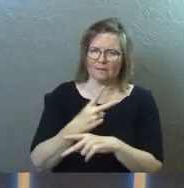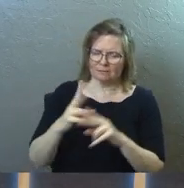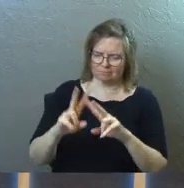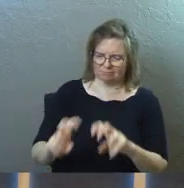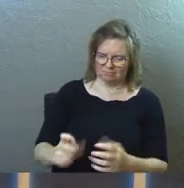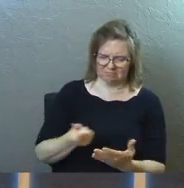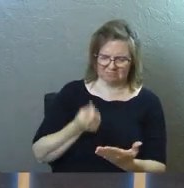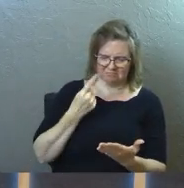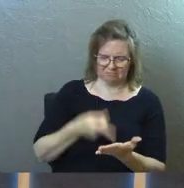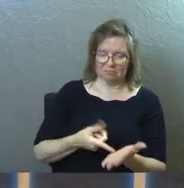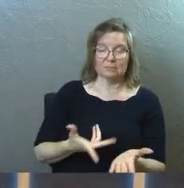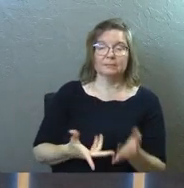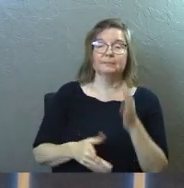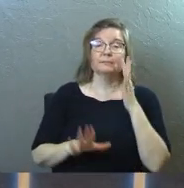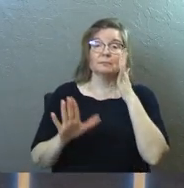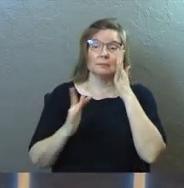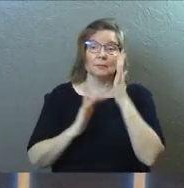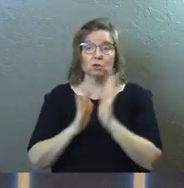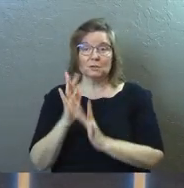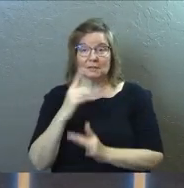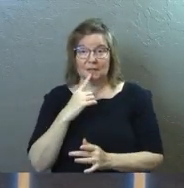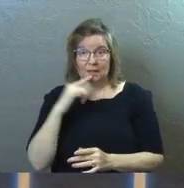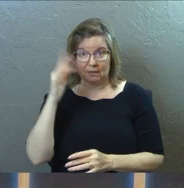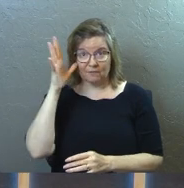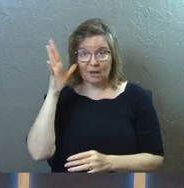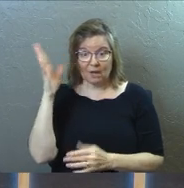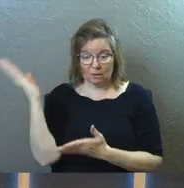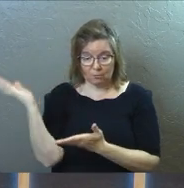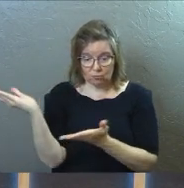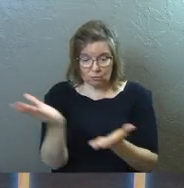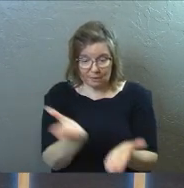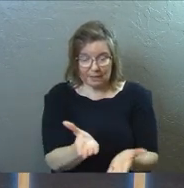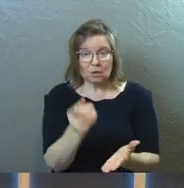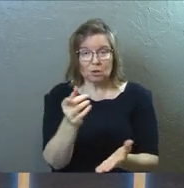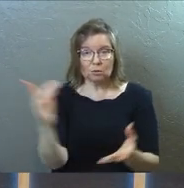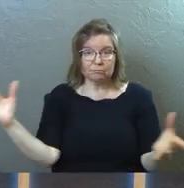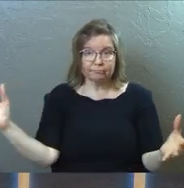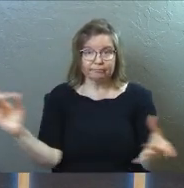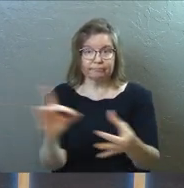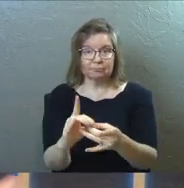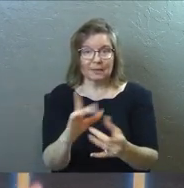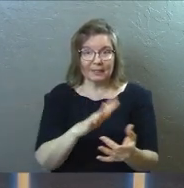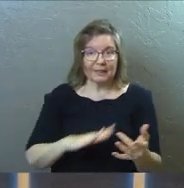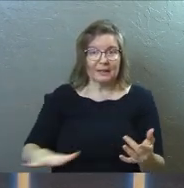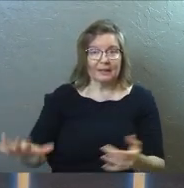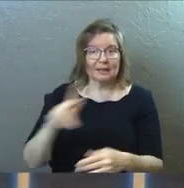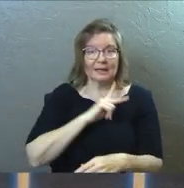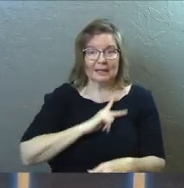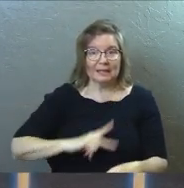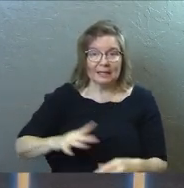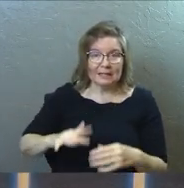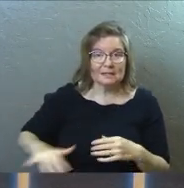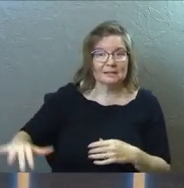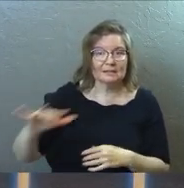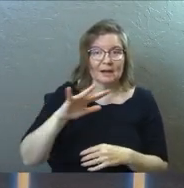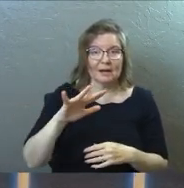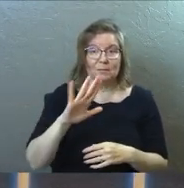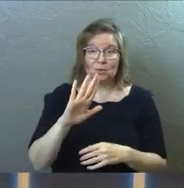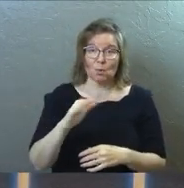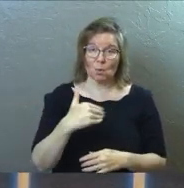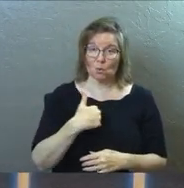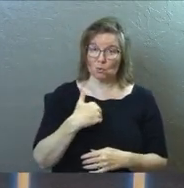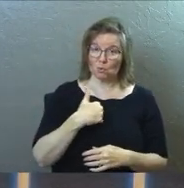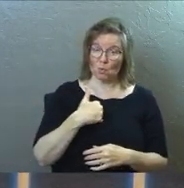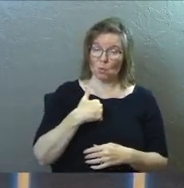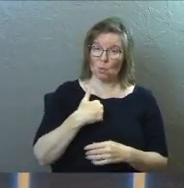because this is big. So Jesus says the Father is bringing you the kingdom. He's going to save your soul. He's going to forgive